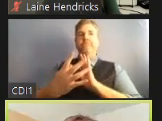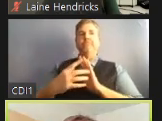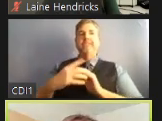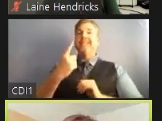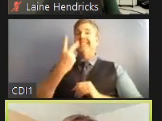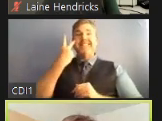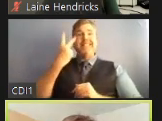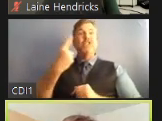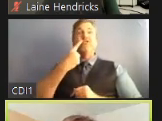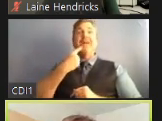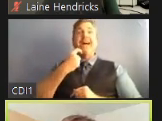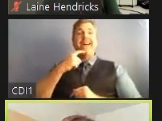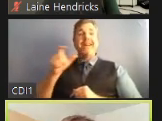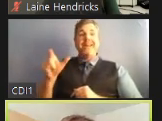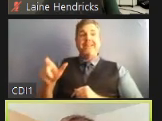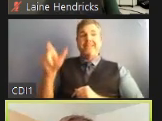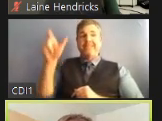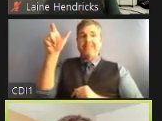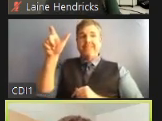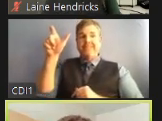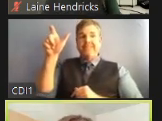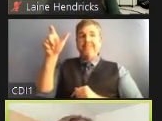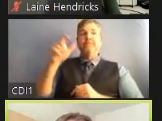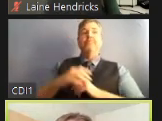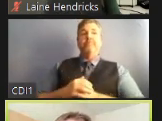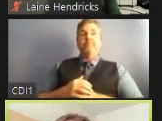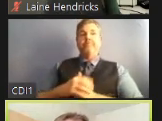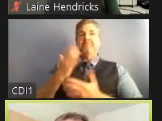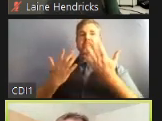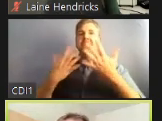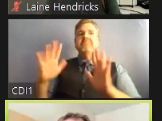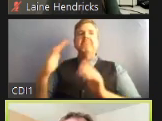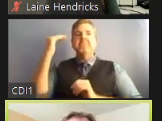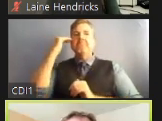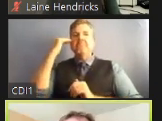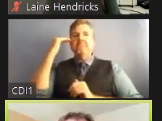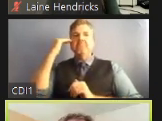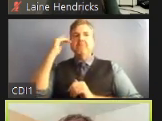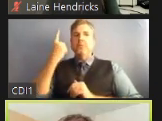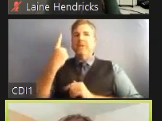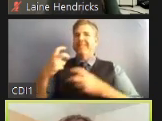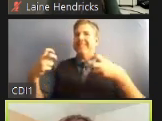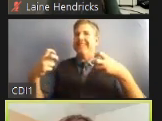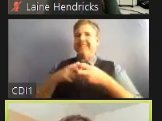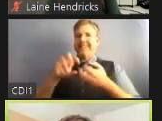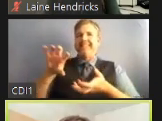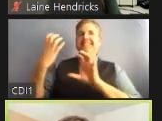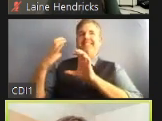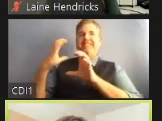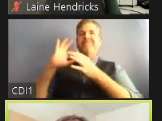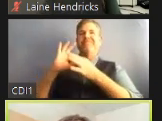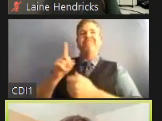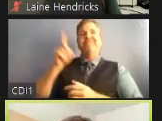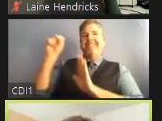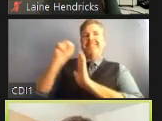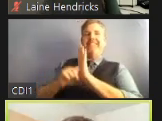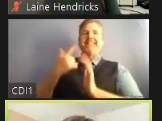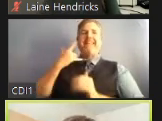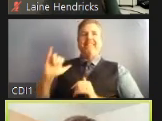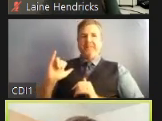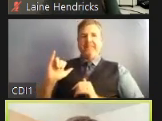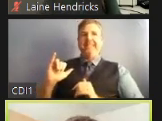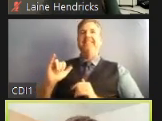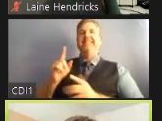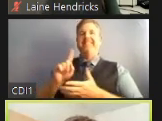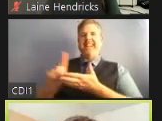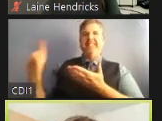signifies what many may be aware of as a glitch that occurred at the state level last week, where over 300,000